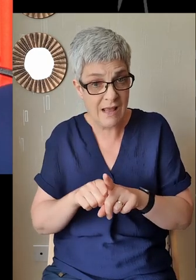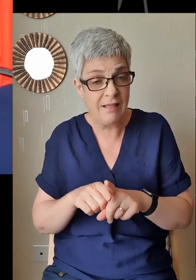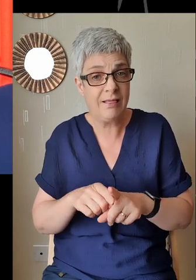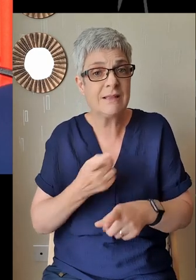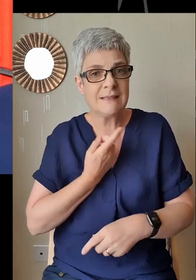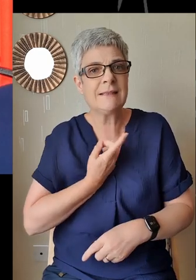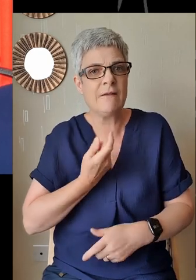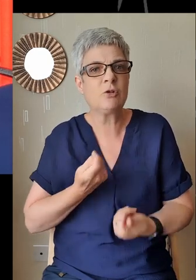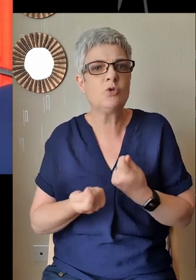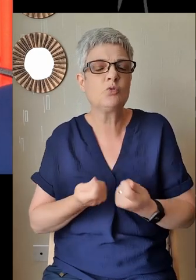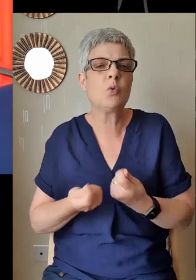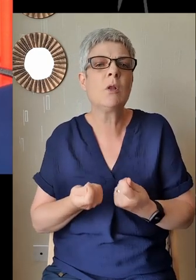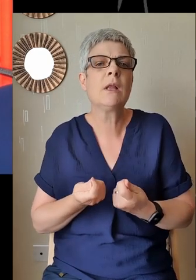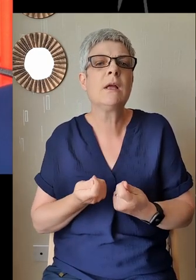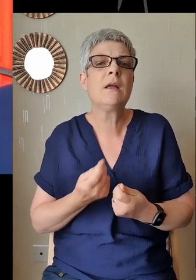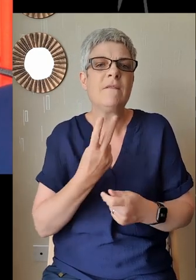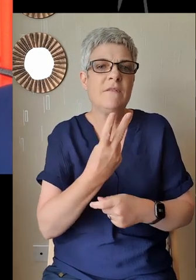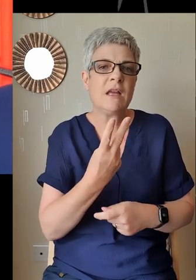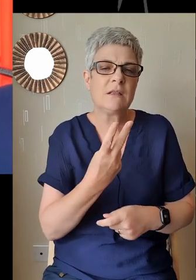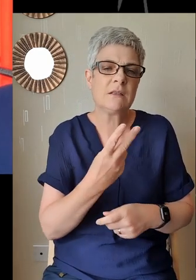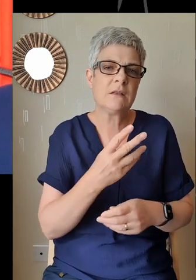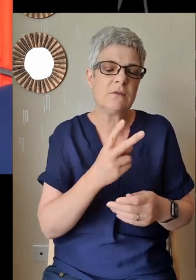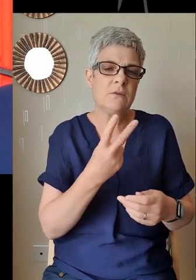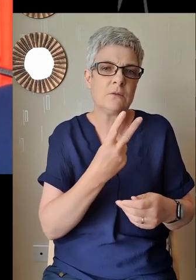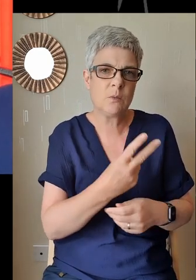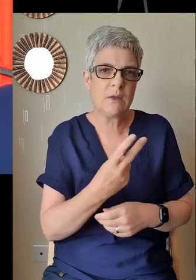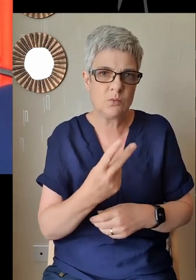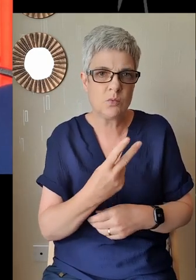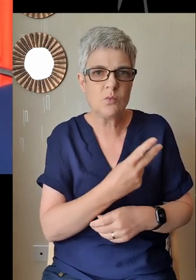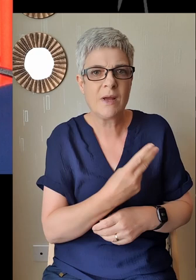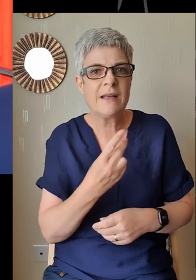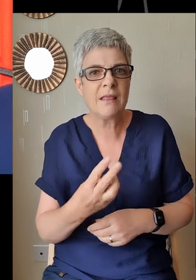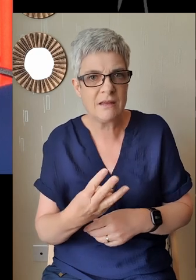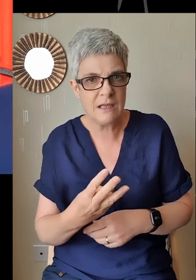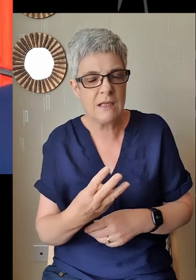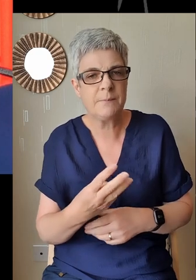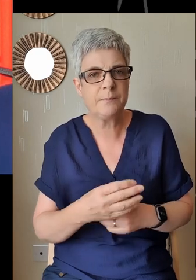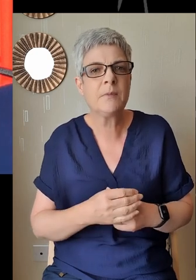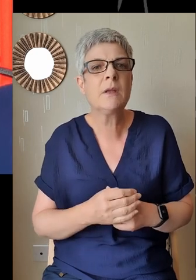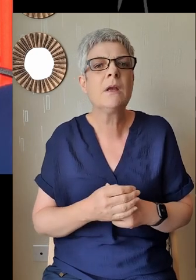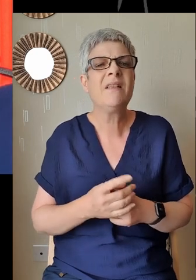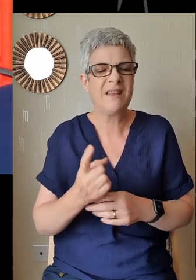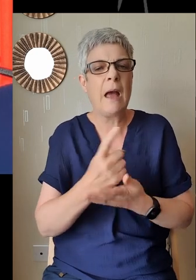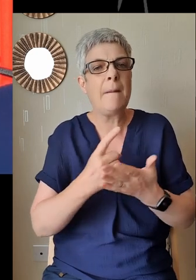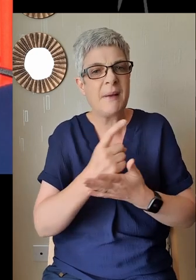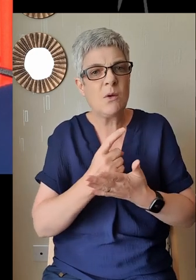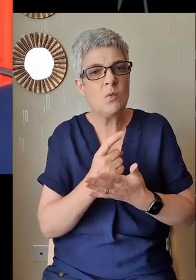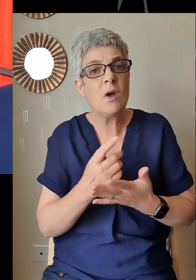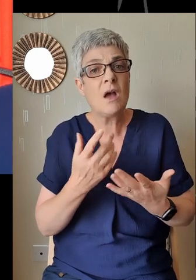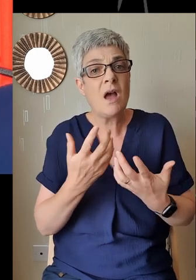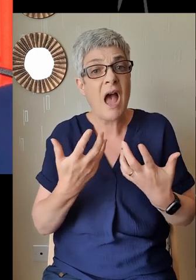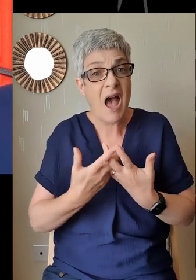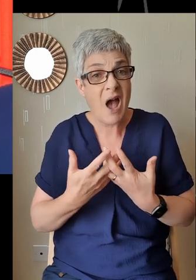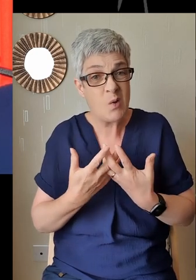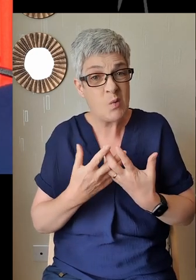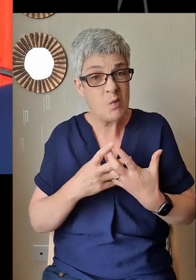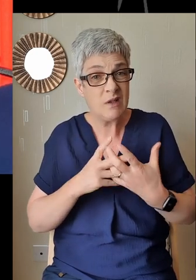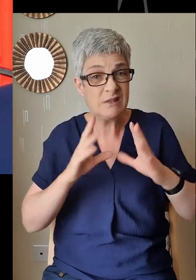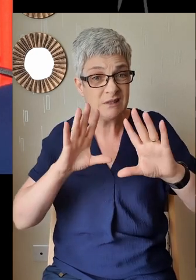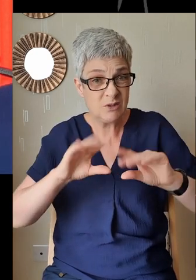and 23, and which we've looked at in these past couple of months, they're about how we resist these destructive